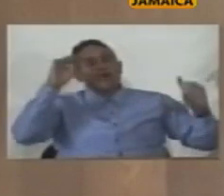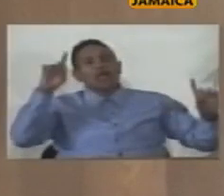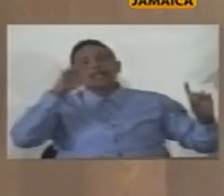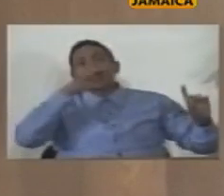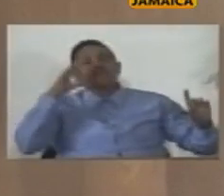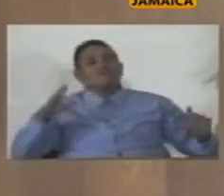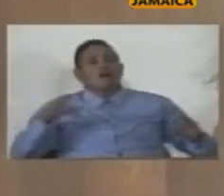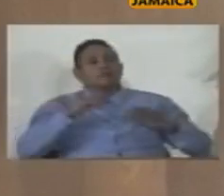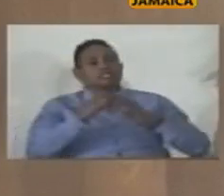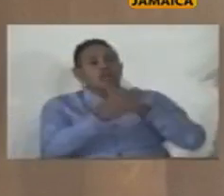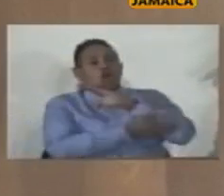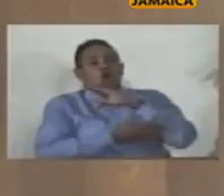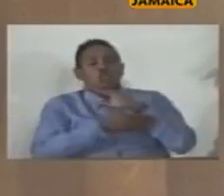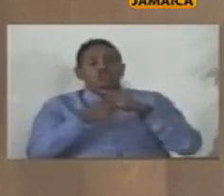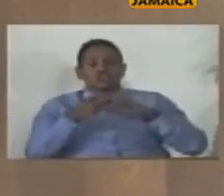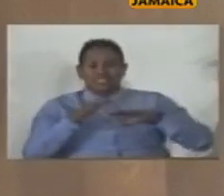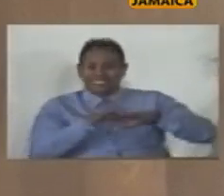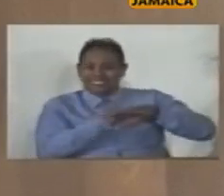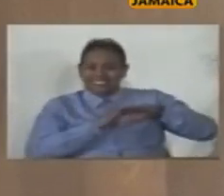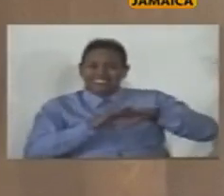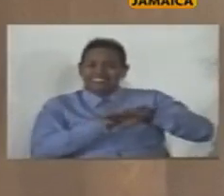in the country, however,